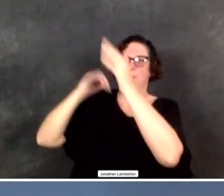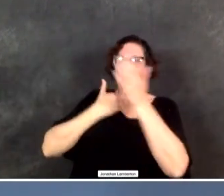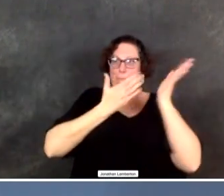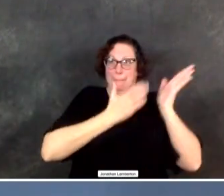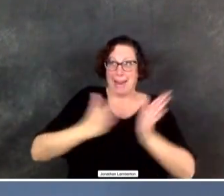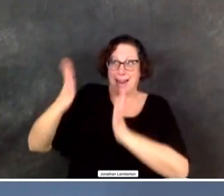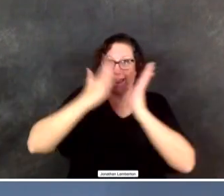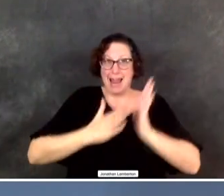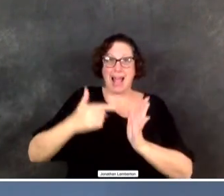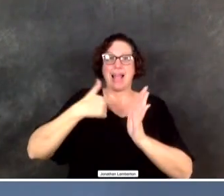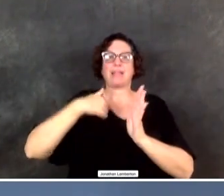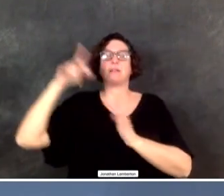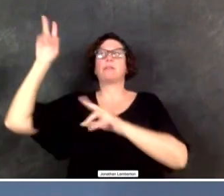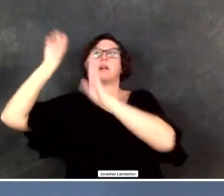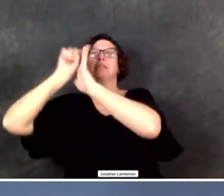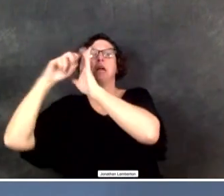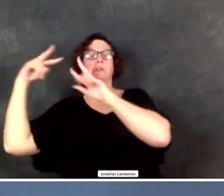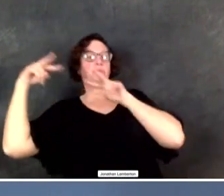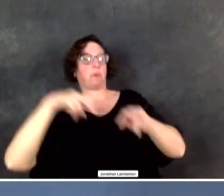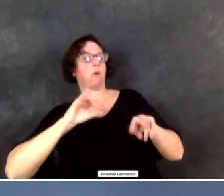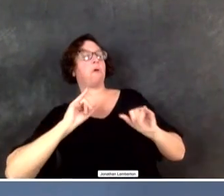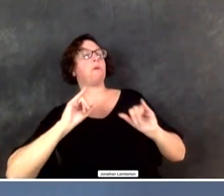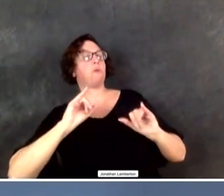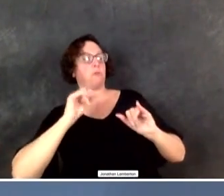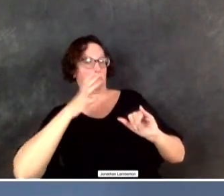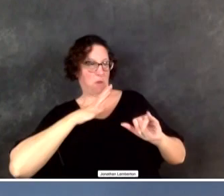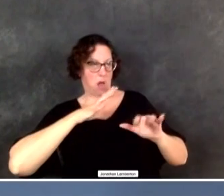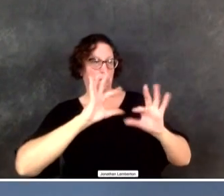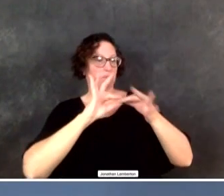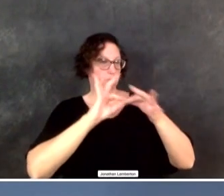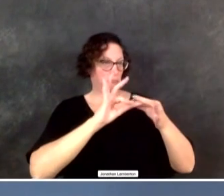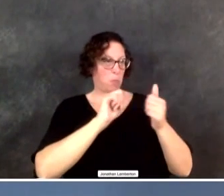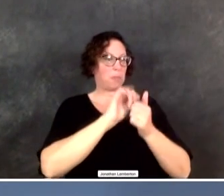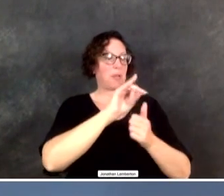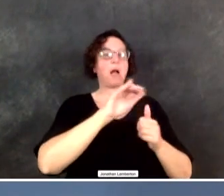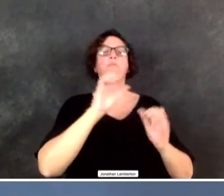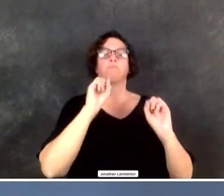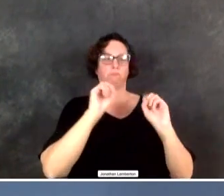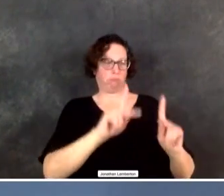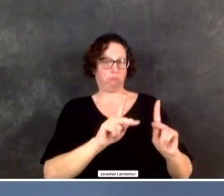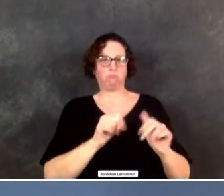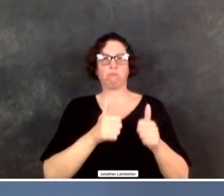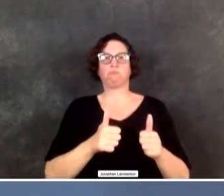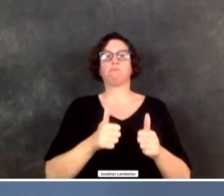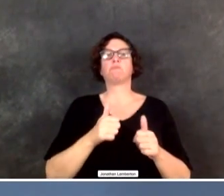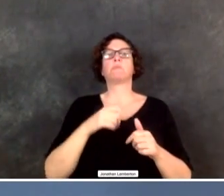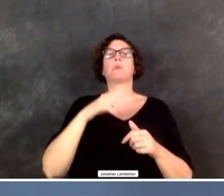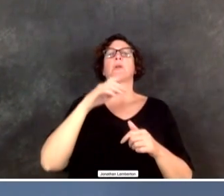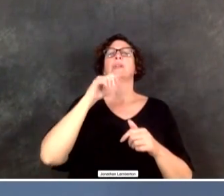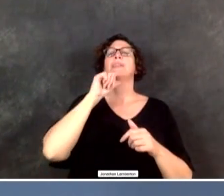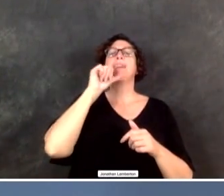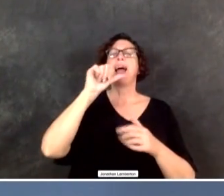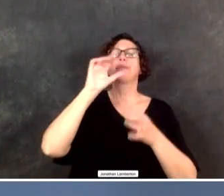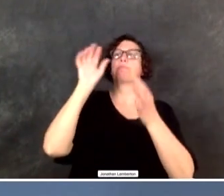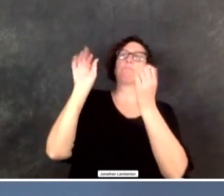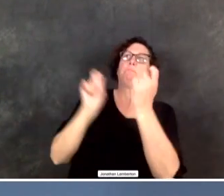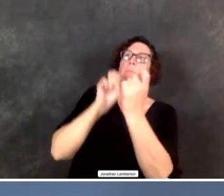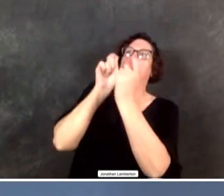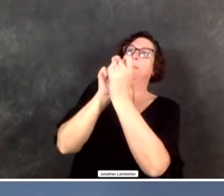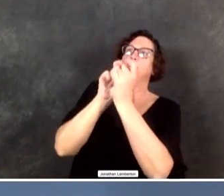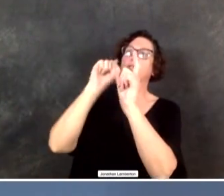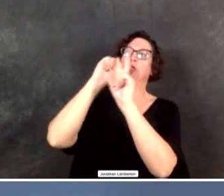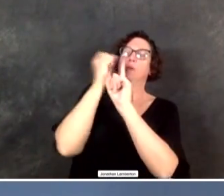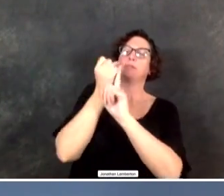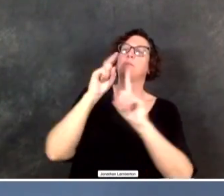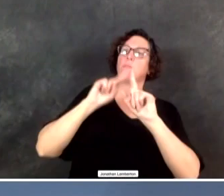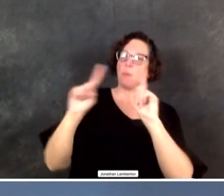still learning. It's not in the optimal environment that we would all like, but teaching and learning is still happening. So we're going to